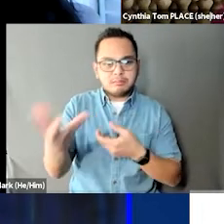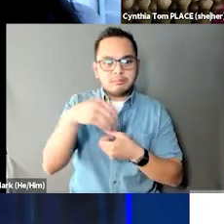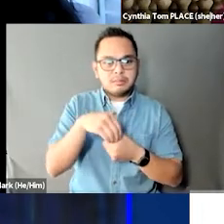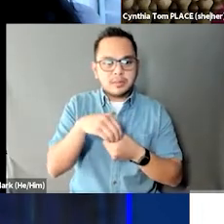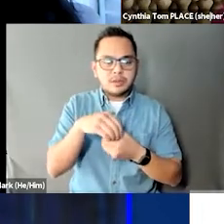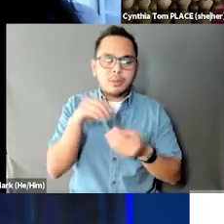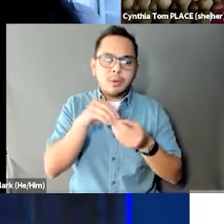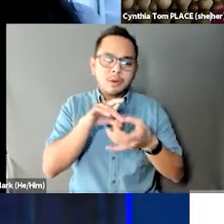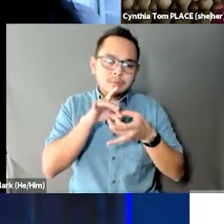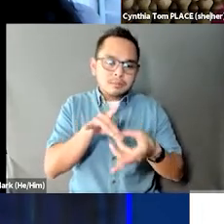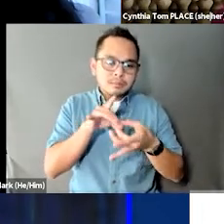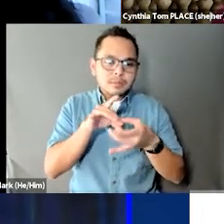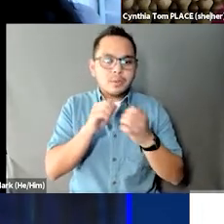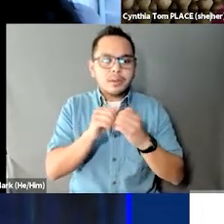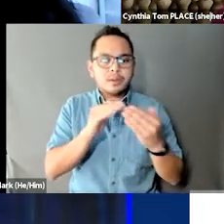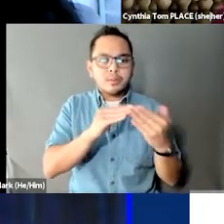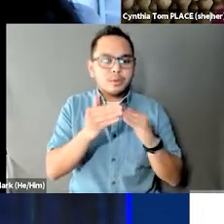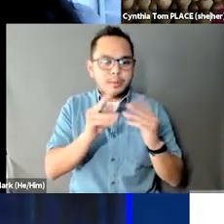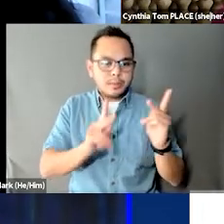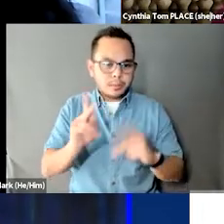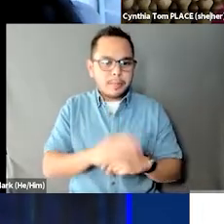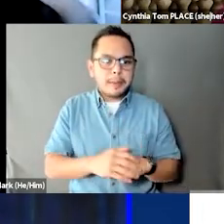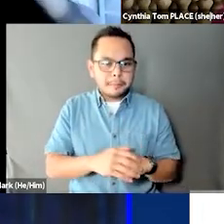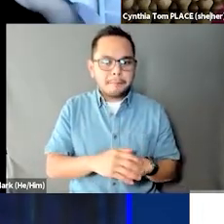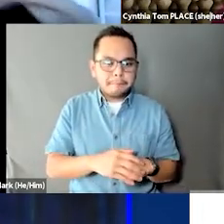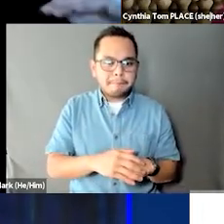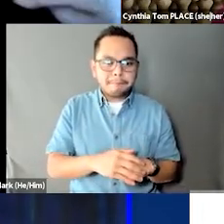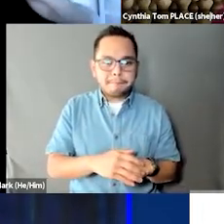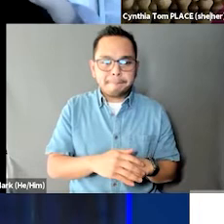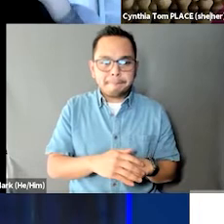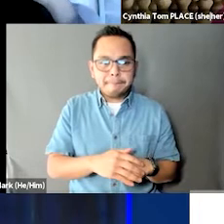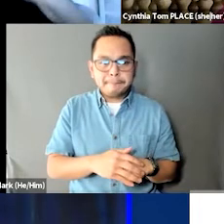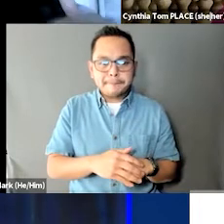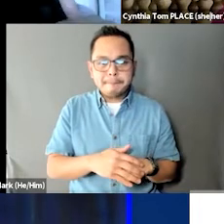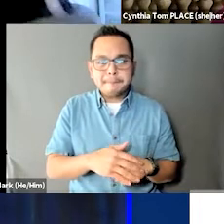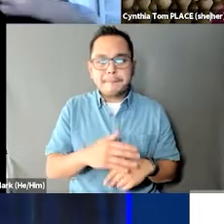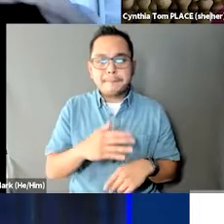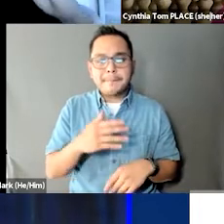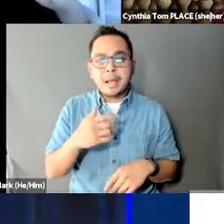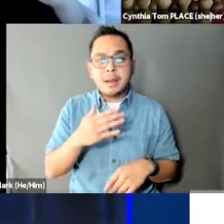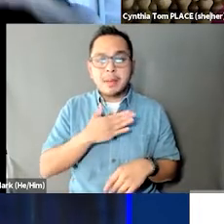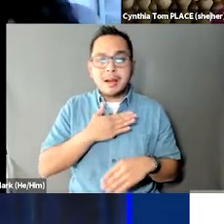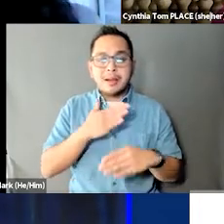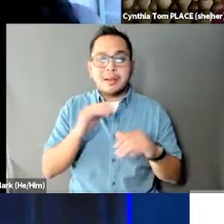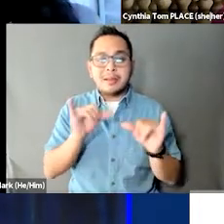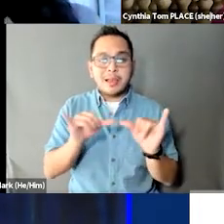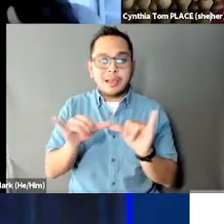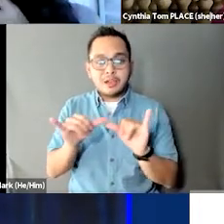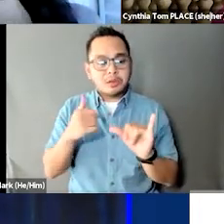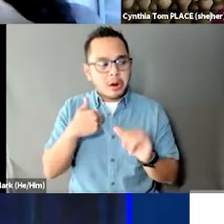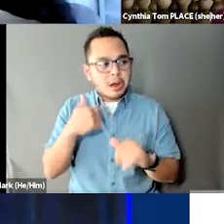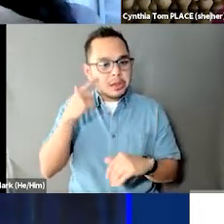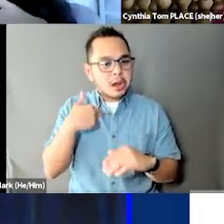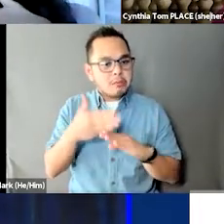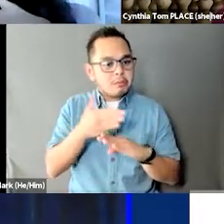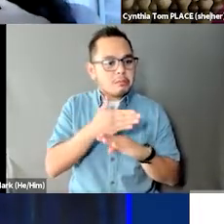my community members. And my kind of barometer of knowing that I was doing well was that by the second year, the people that